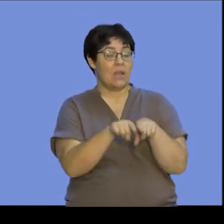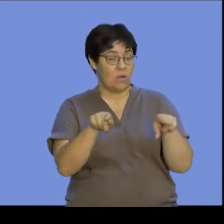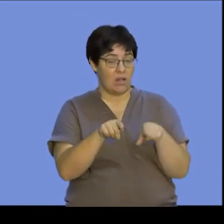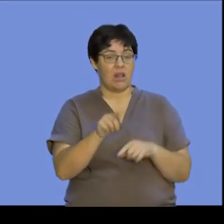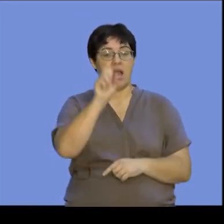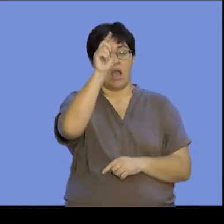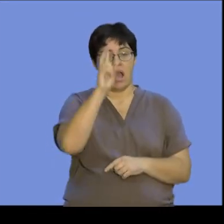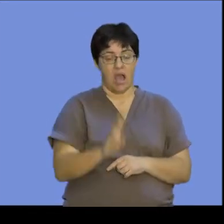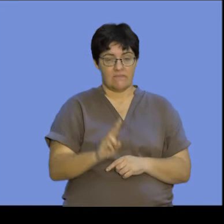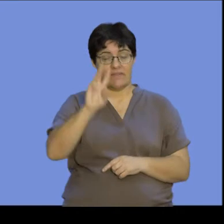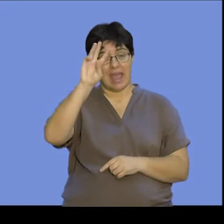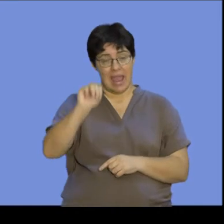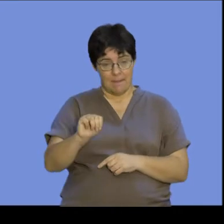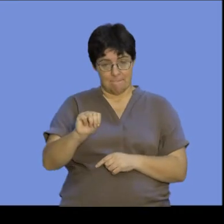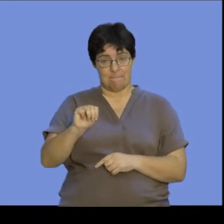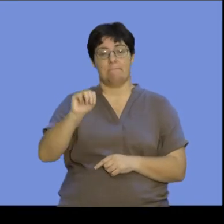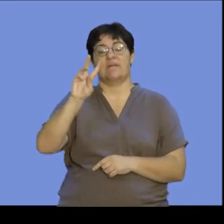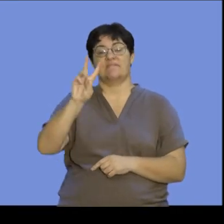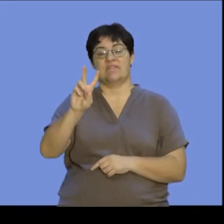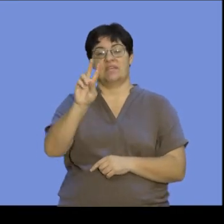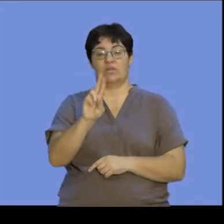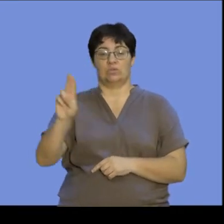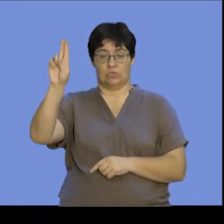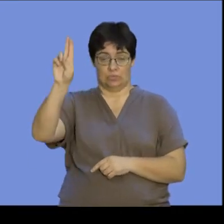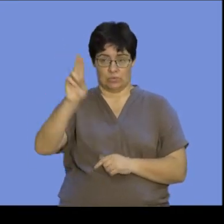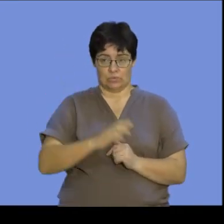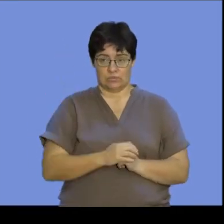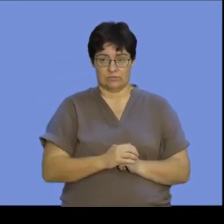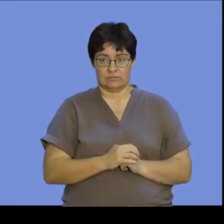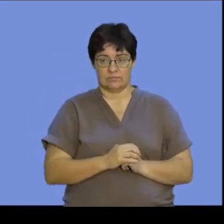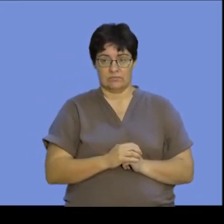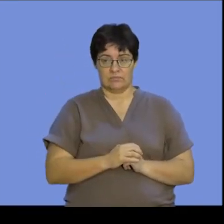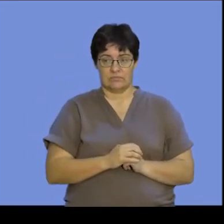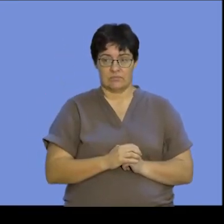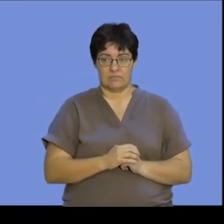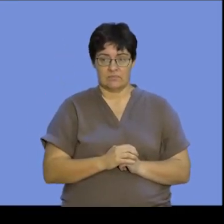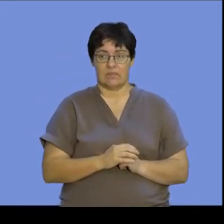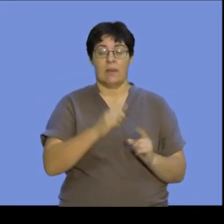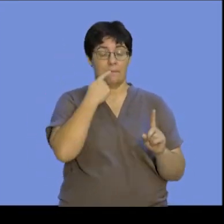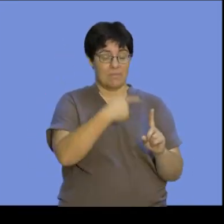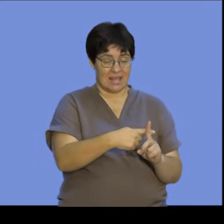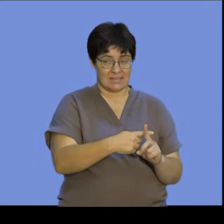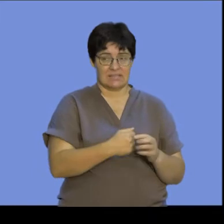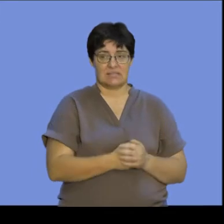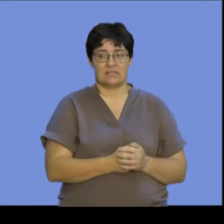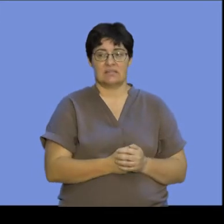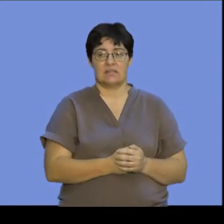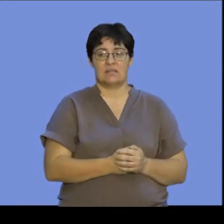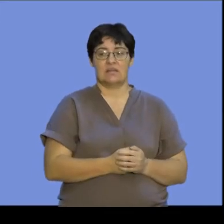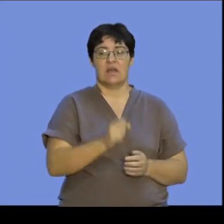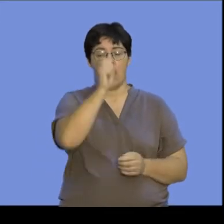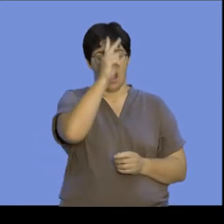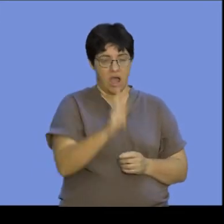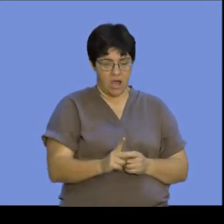of the first one times its initial velocity squared plus a half mass of the second